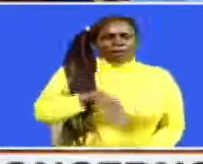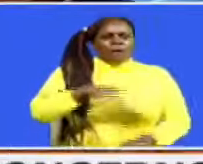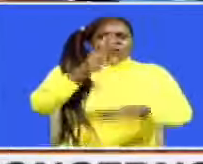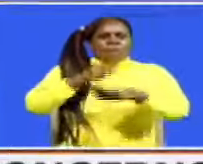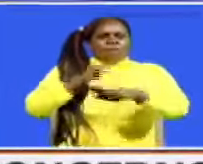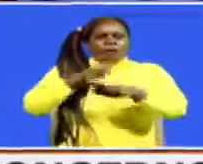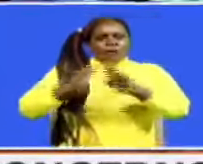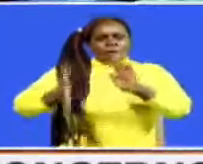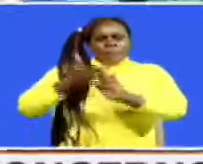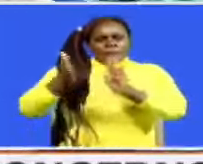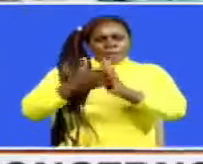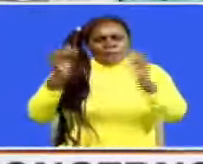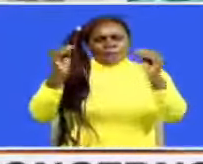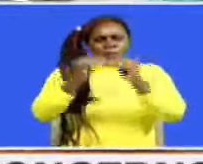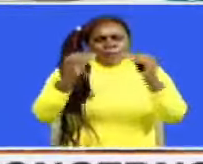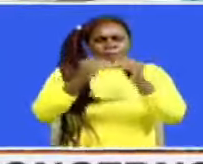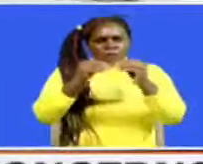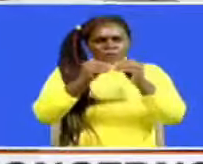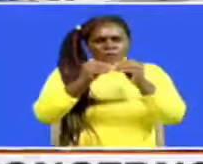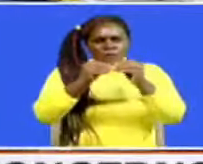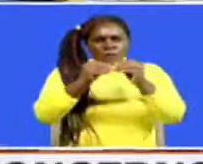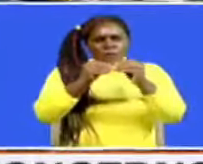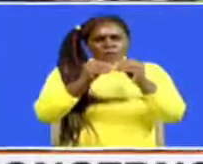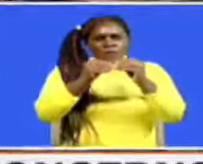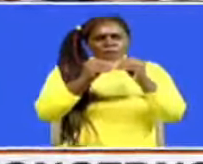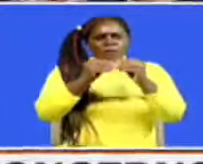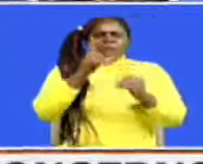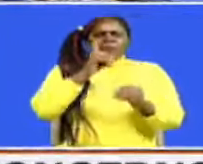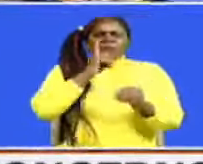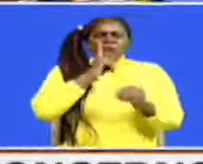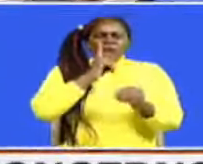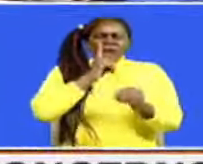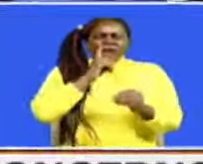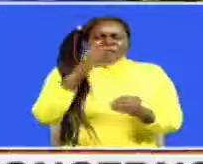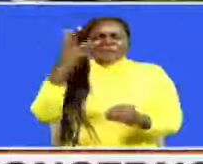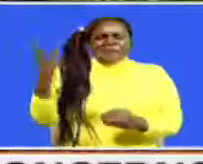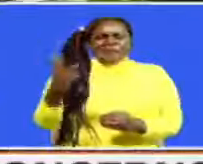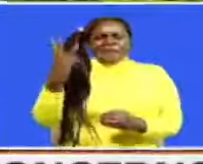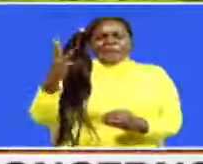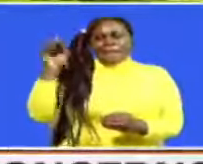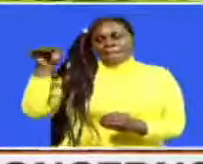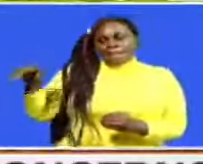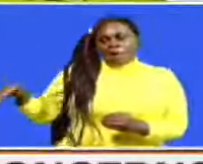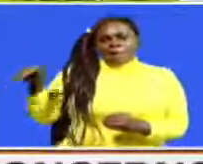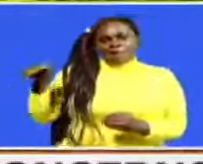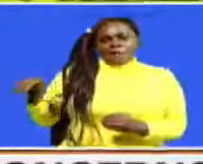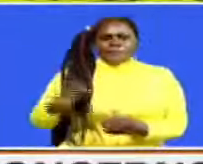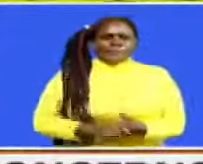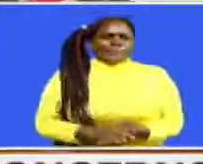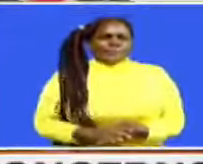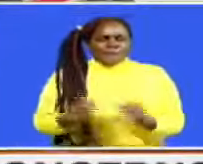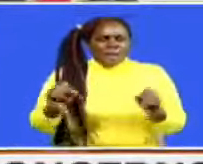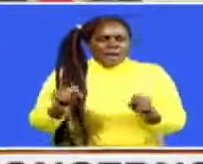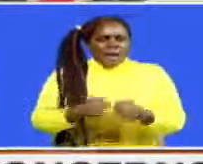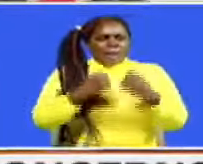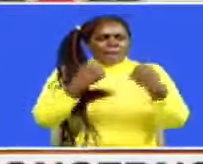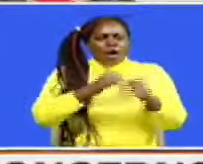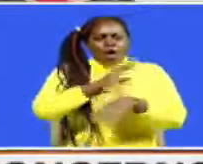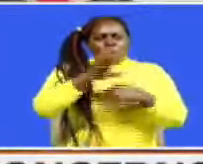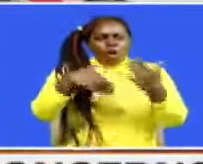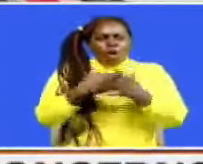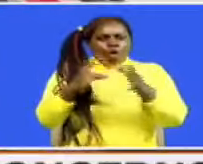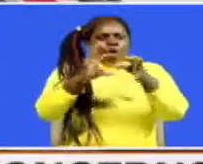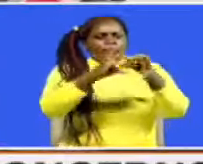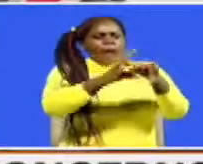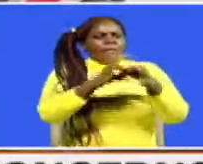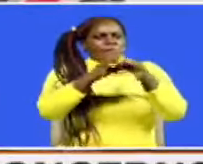an emergency Azimio parliamentary group meeting set for Wednesday morning. It is scheduled to be attended by all